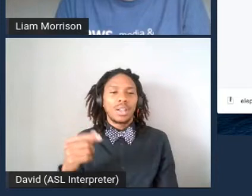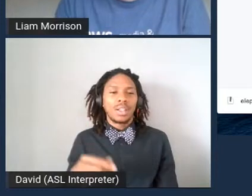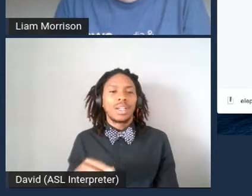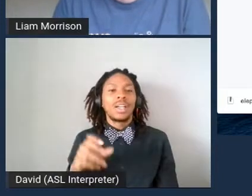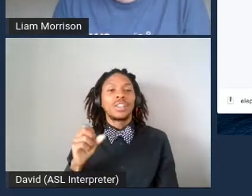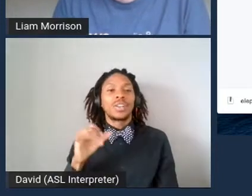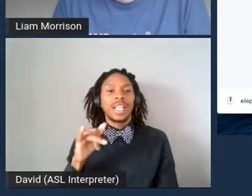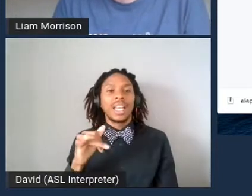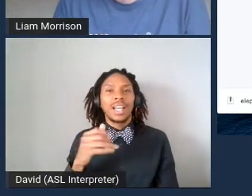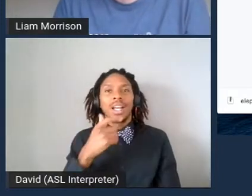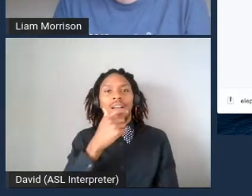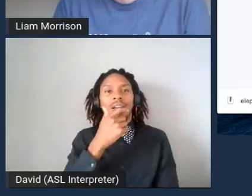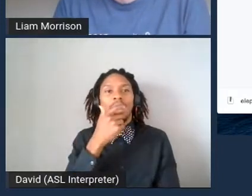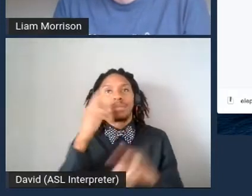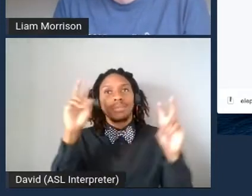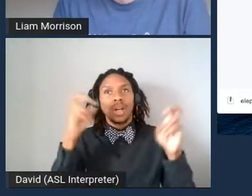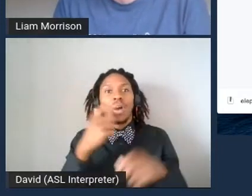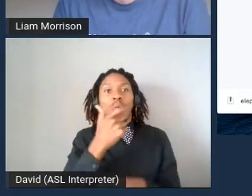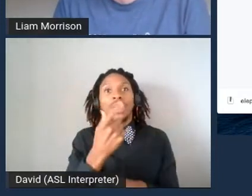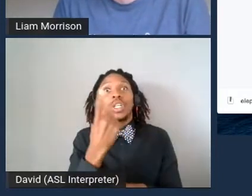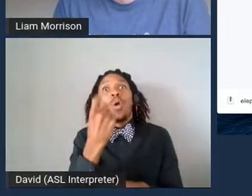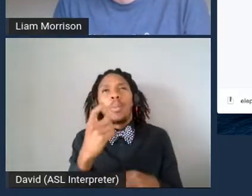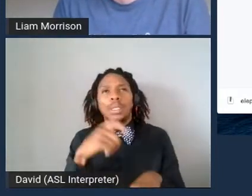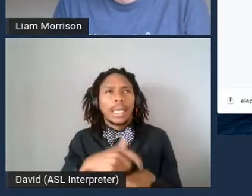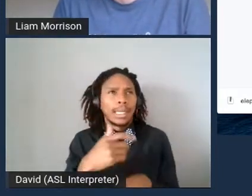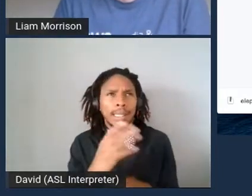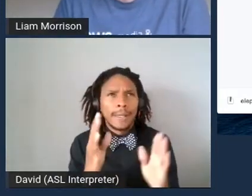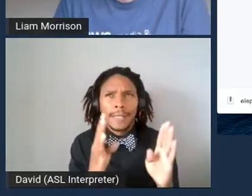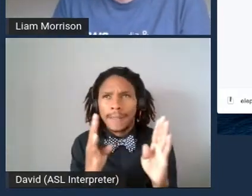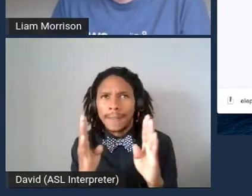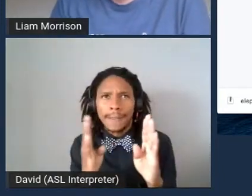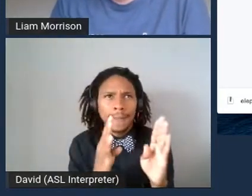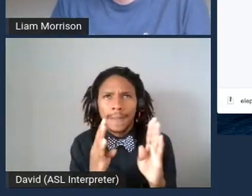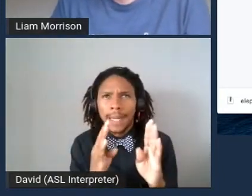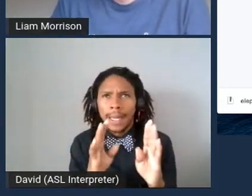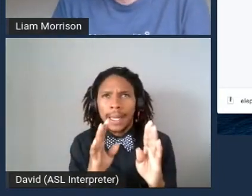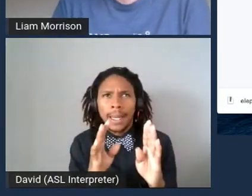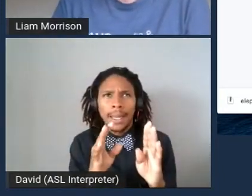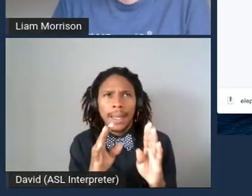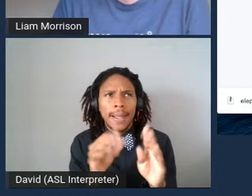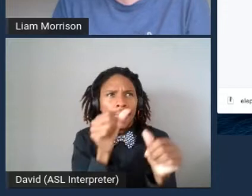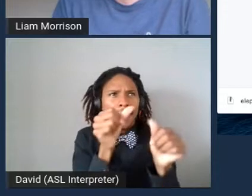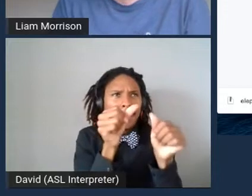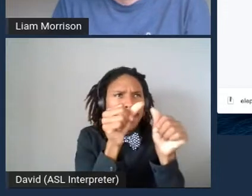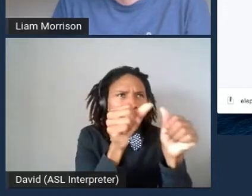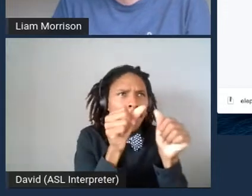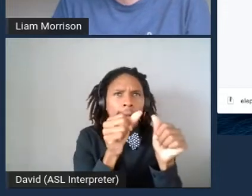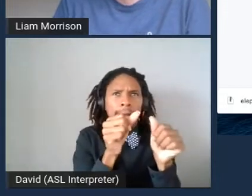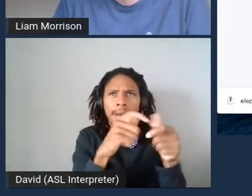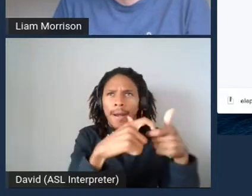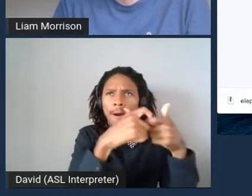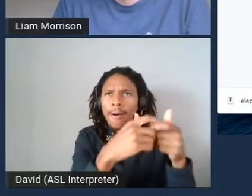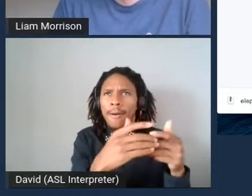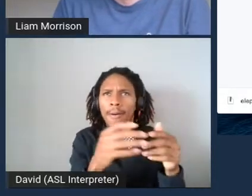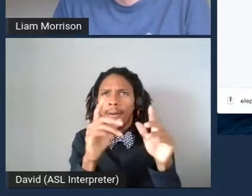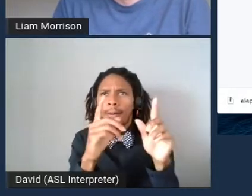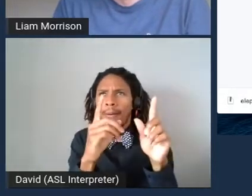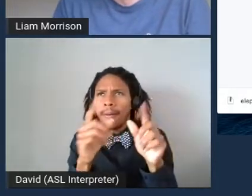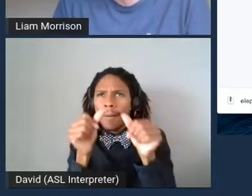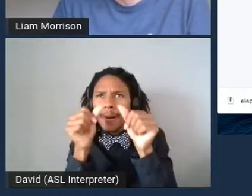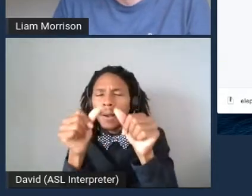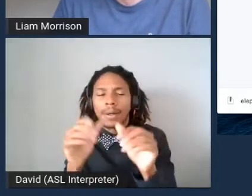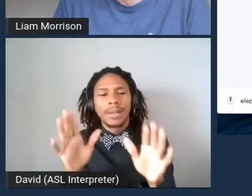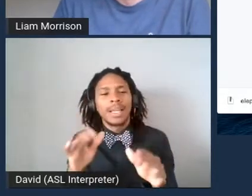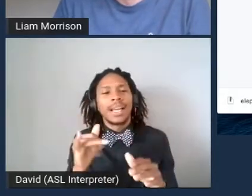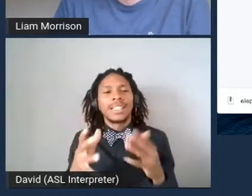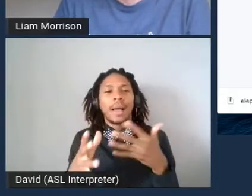more time, again, and log where things are. That's one of the primary use cases for